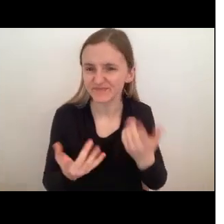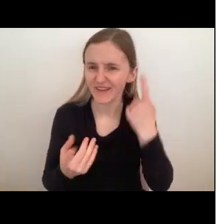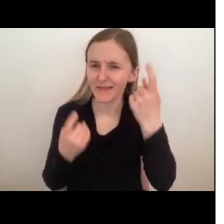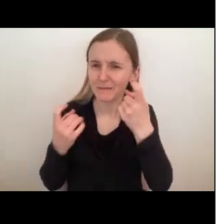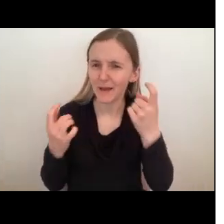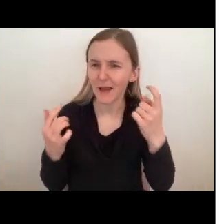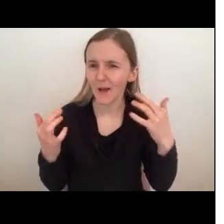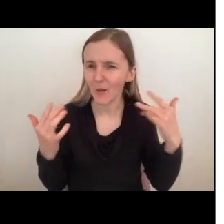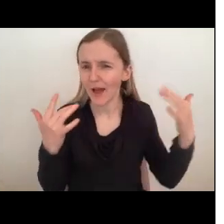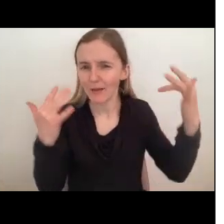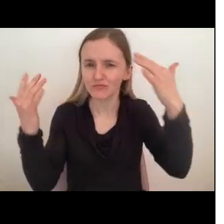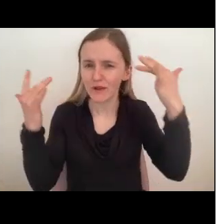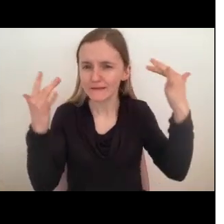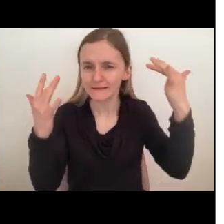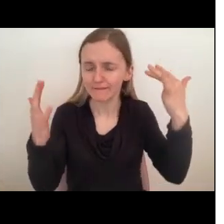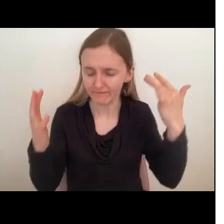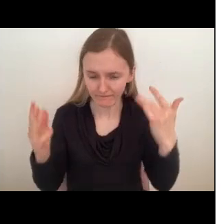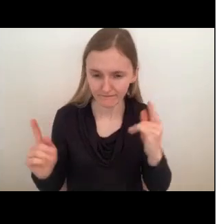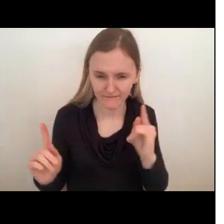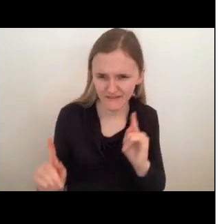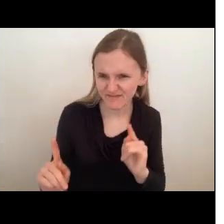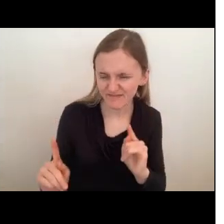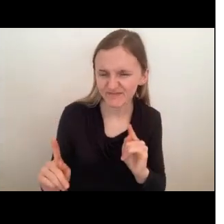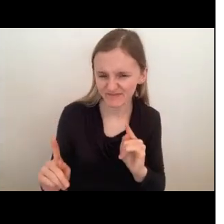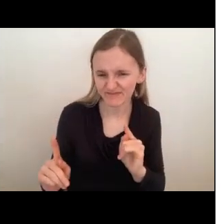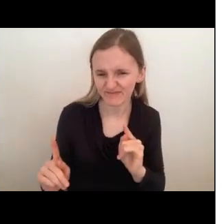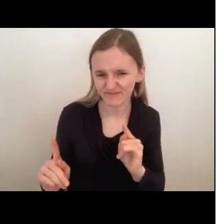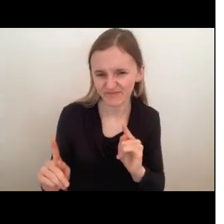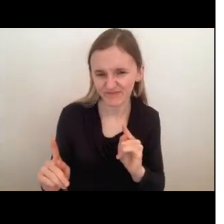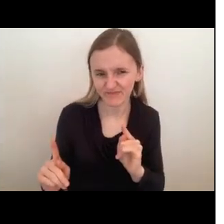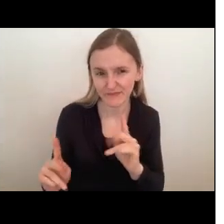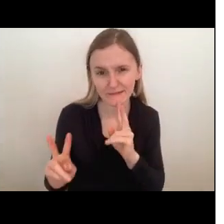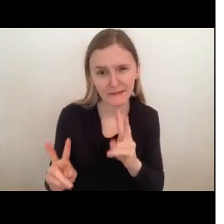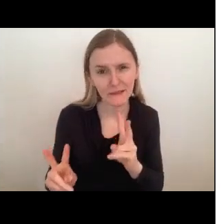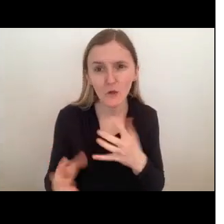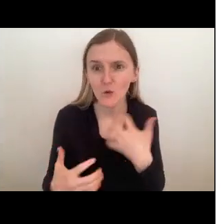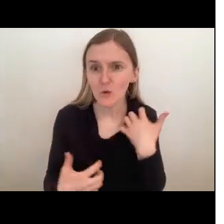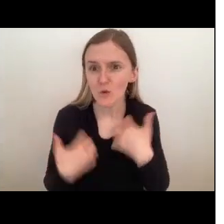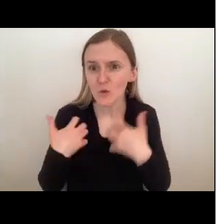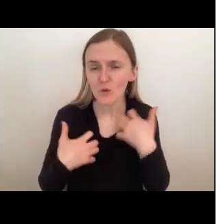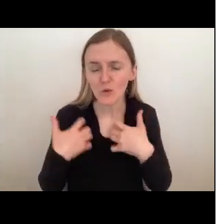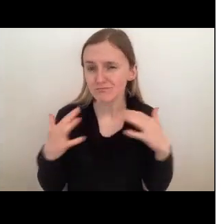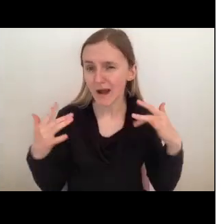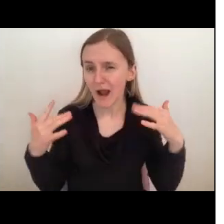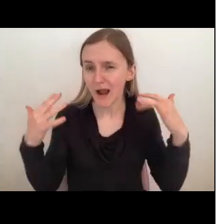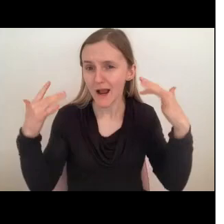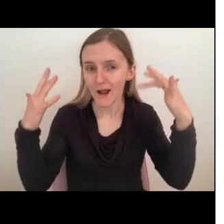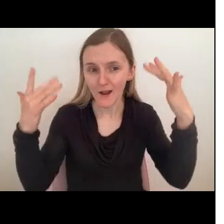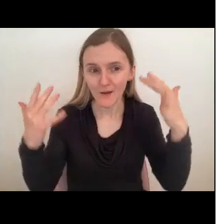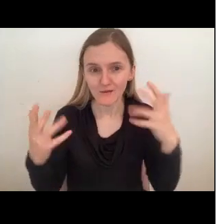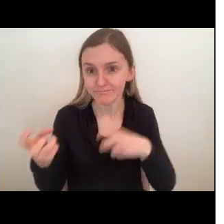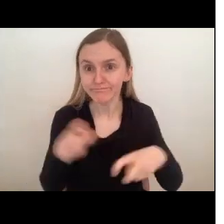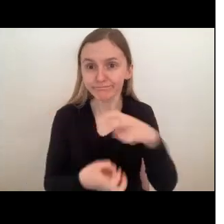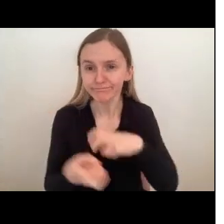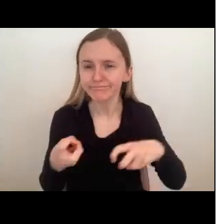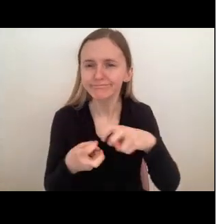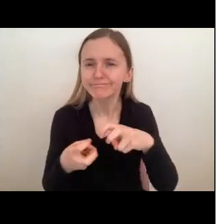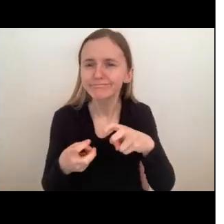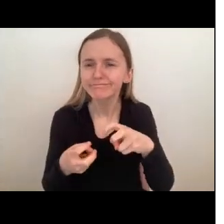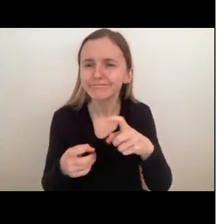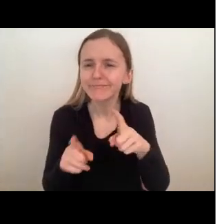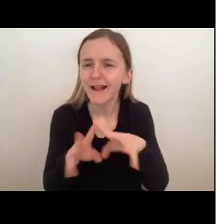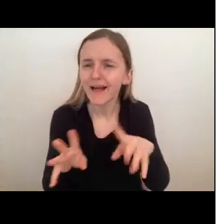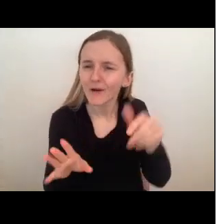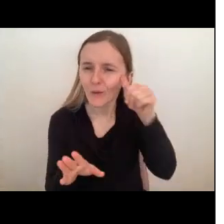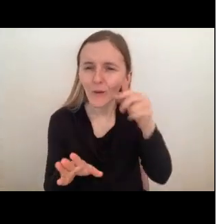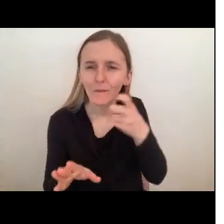of ADHD, so we can see lots and lots of physical energy. I talk about them being almost like those Duracell bunnies, always on